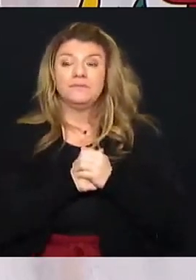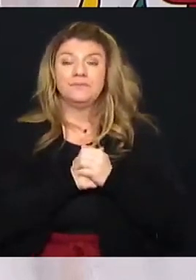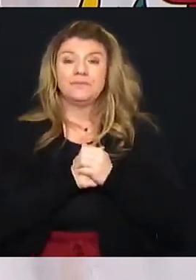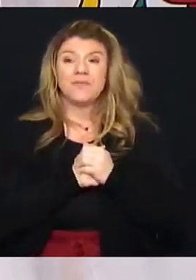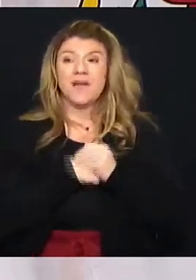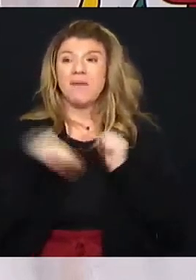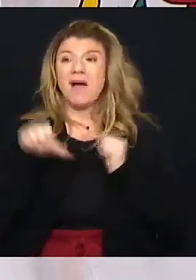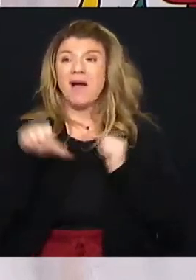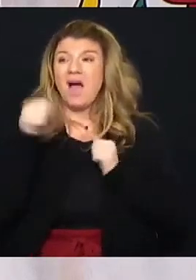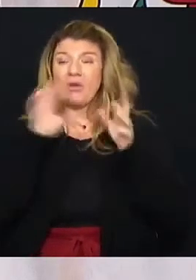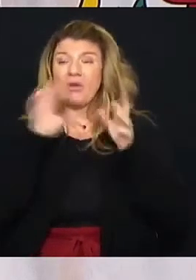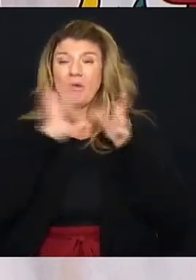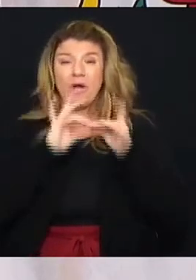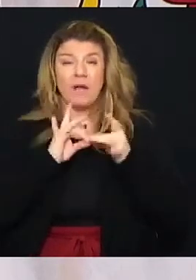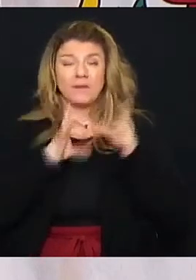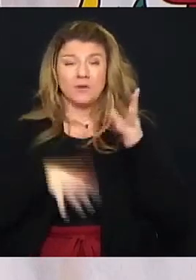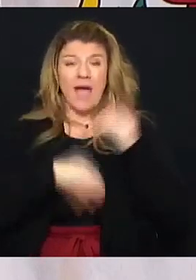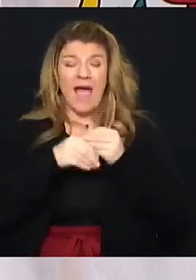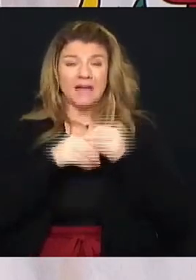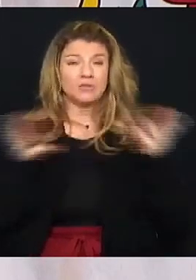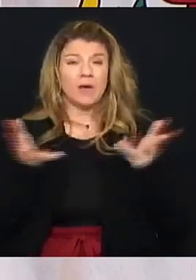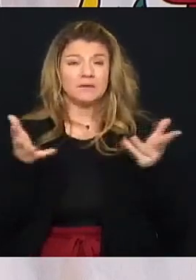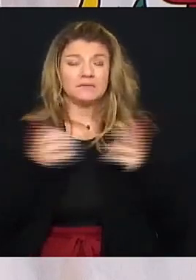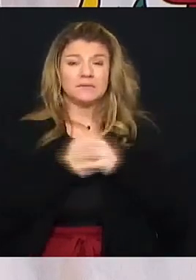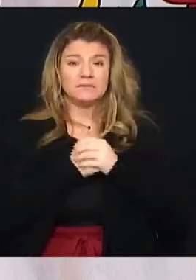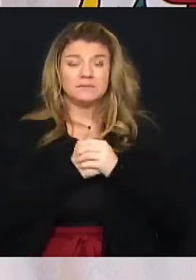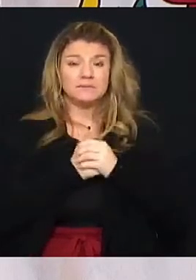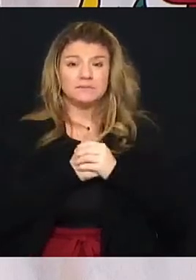The only other thing I would add is just this, is